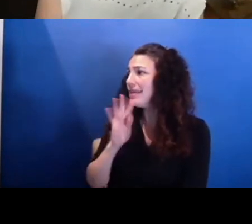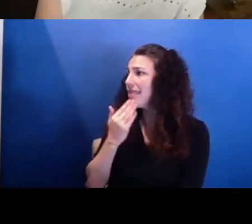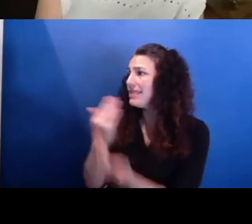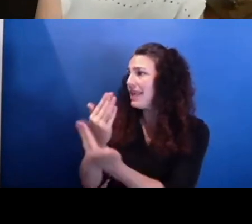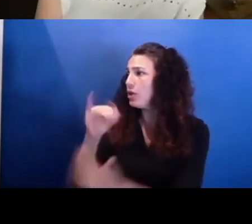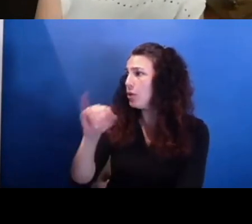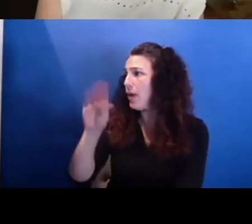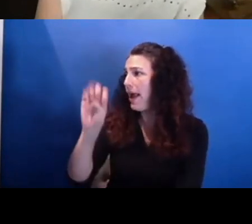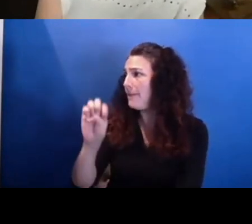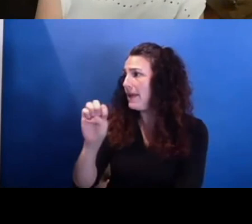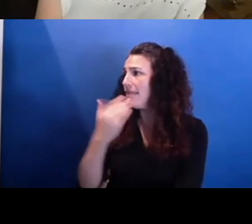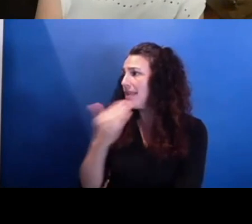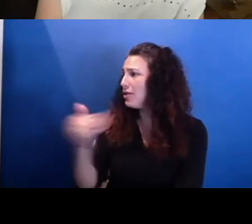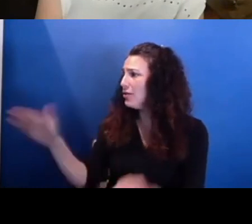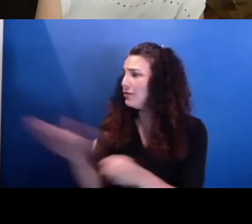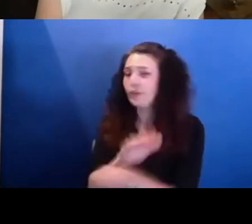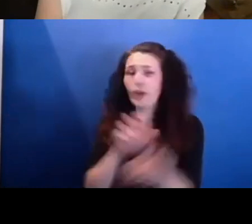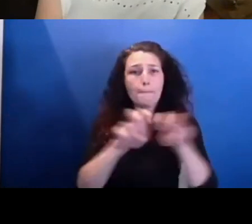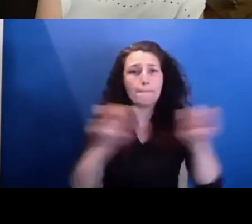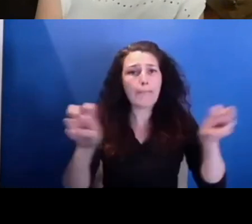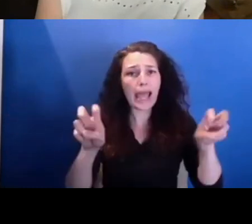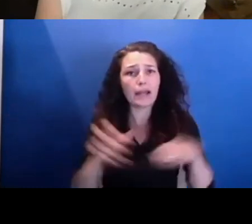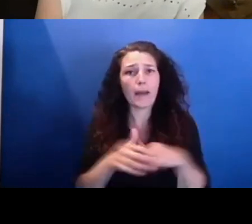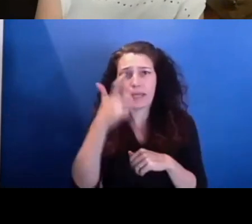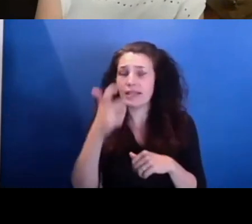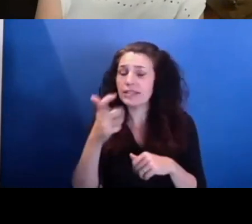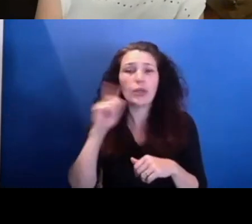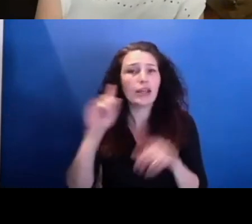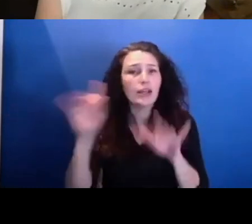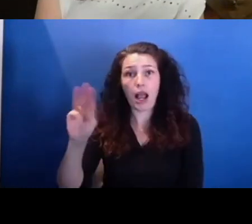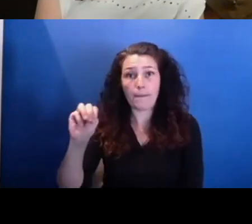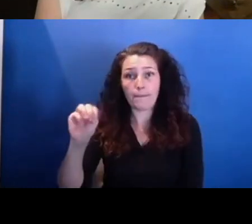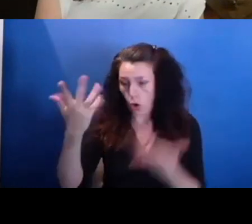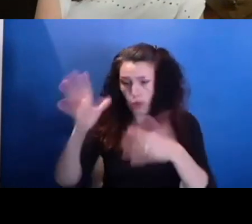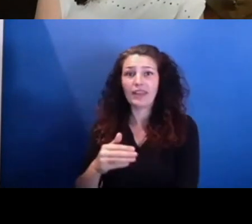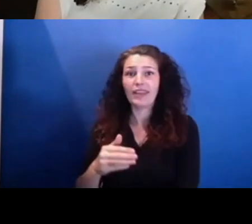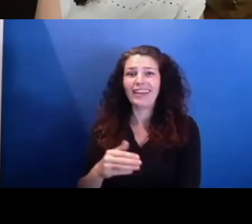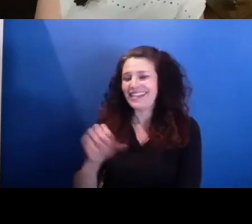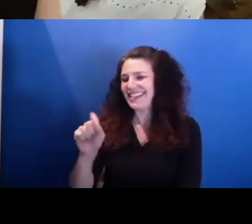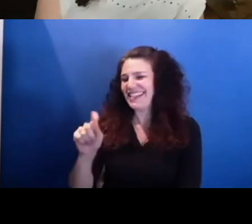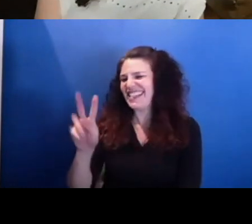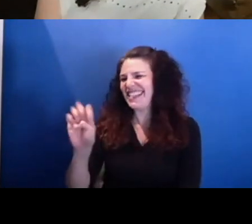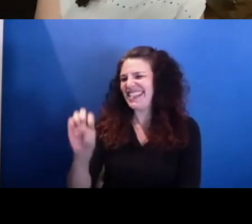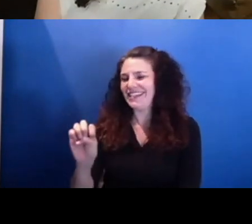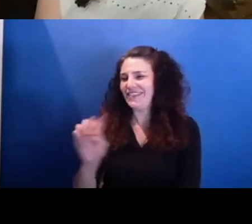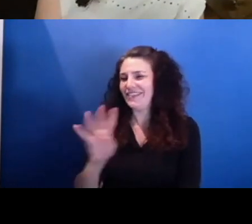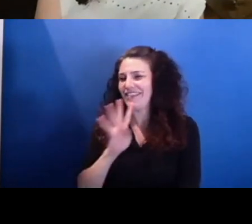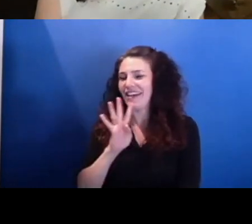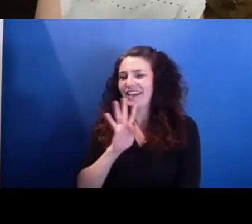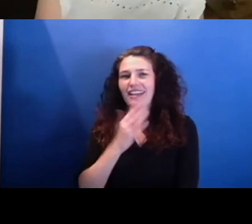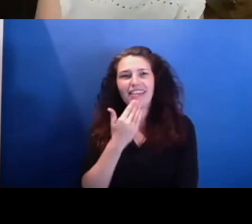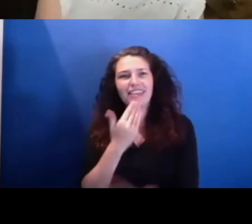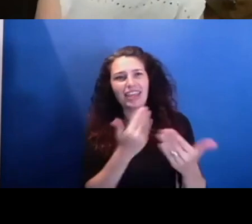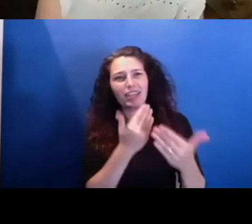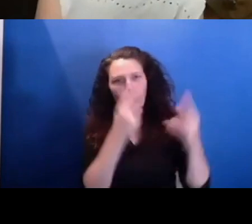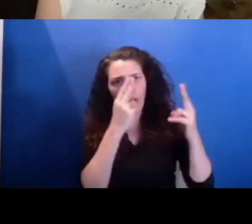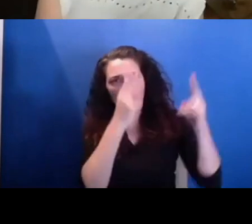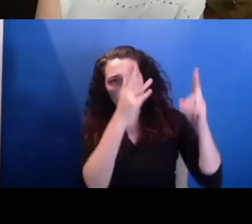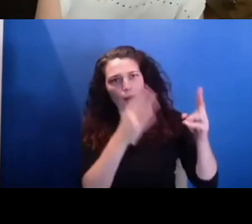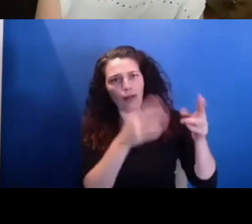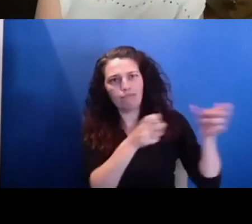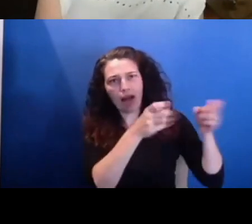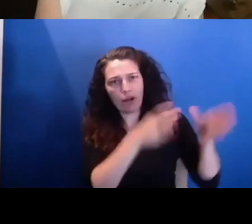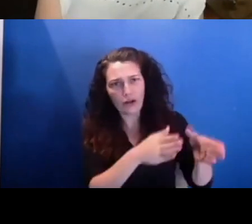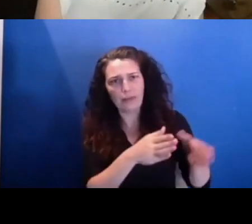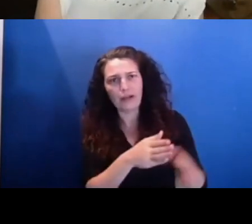heard over and over again is the notion that they want you to engage. Thank you. Remarkable, Matan. We thank you for chairing this